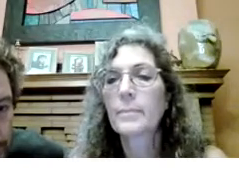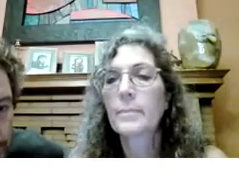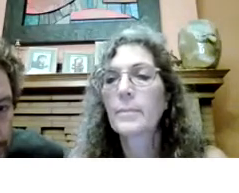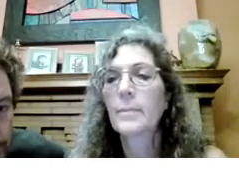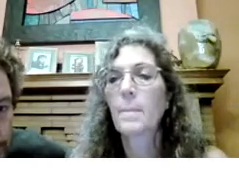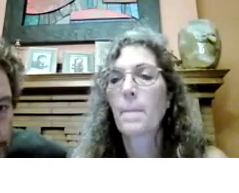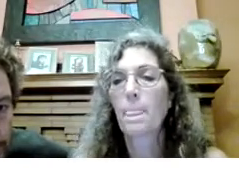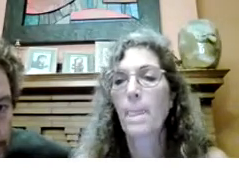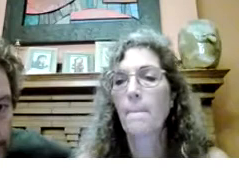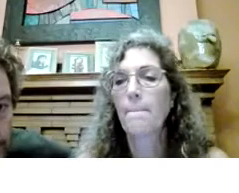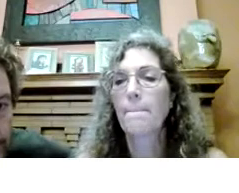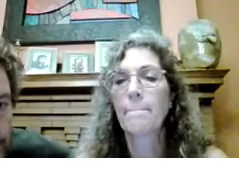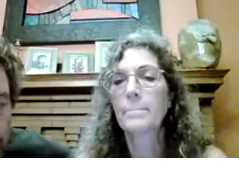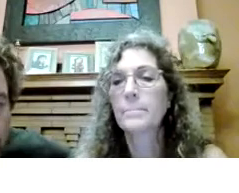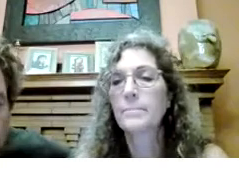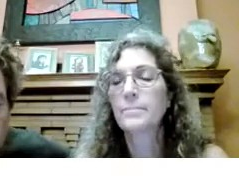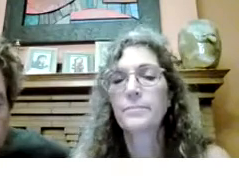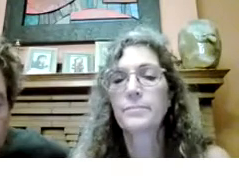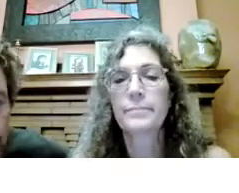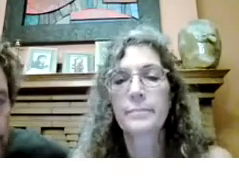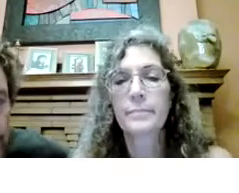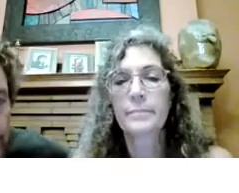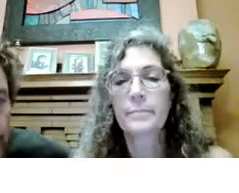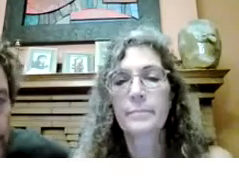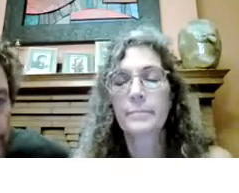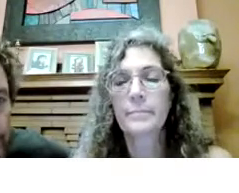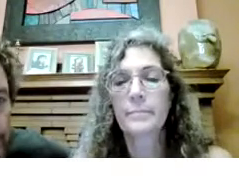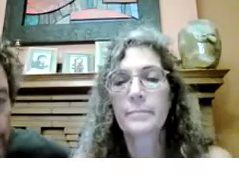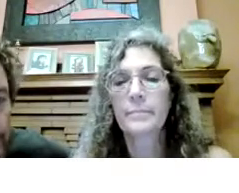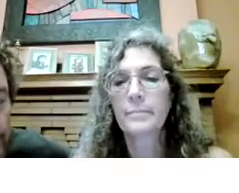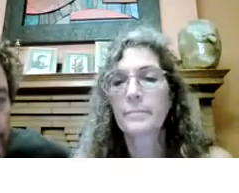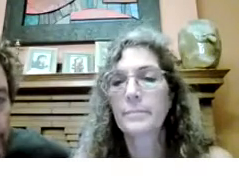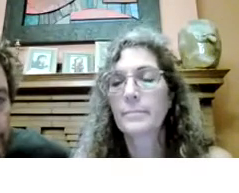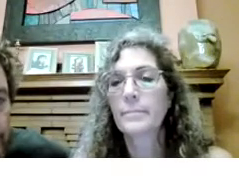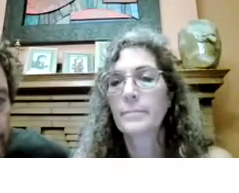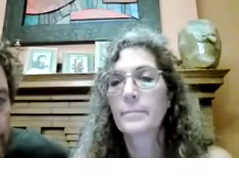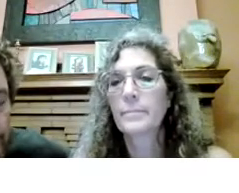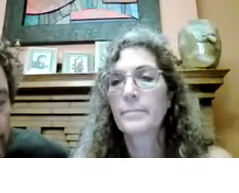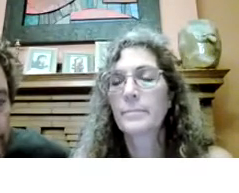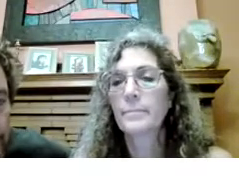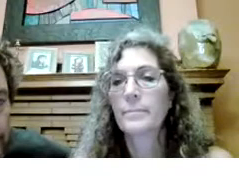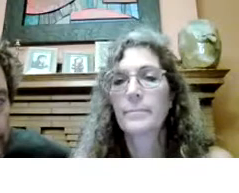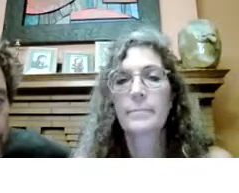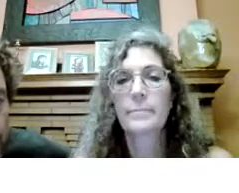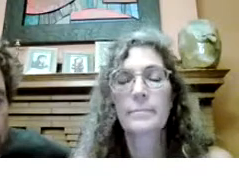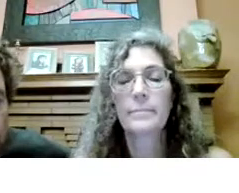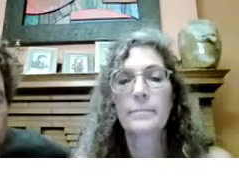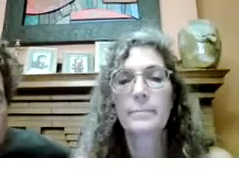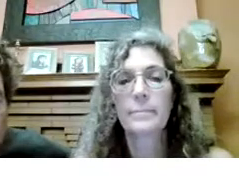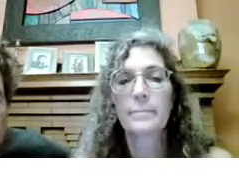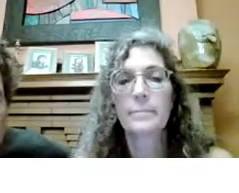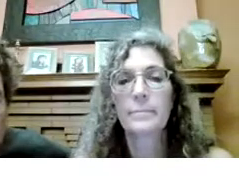yourself. All right, thank you. So I live on Beacon on the part down by the